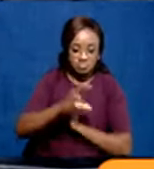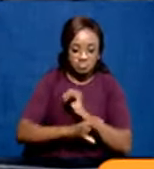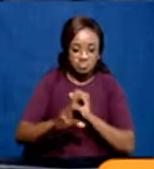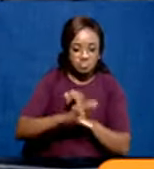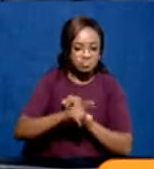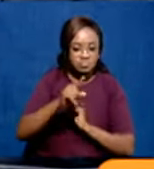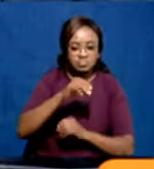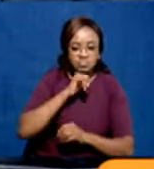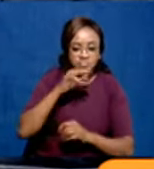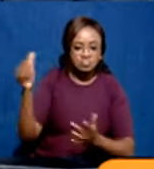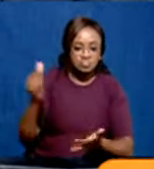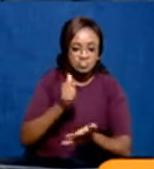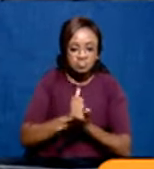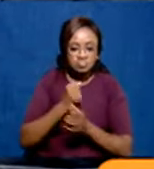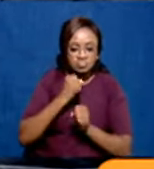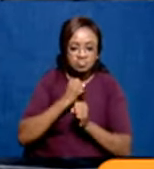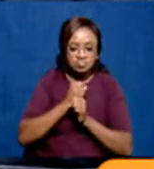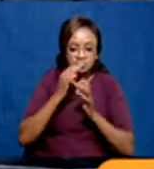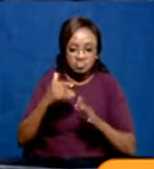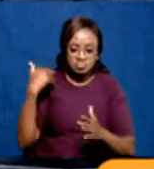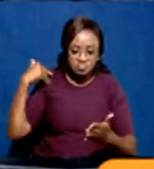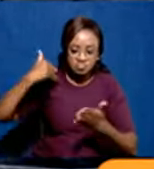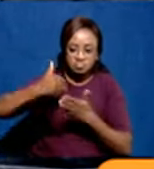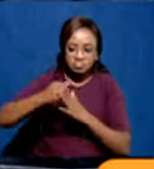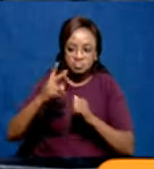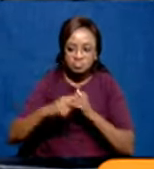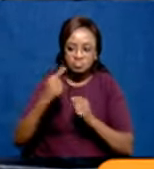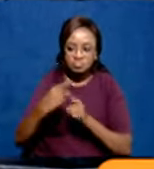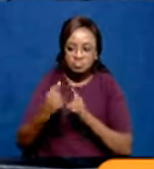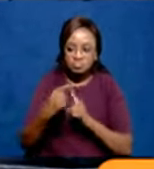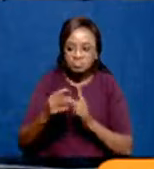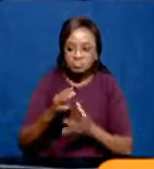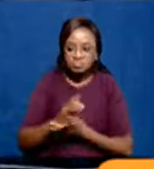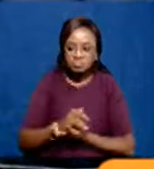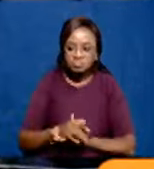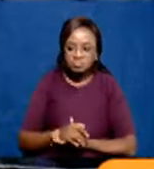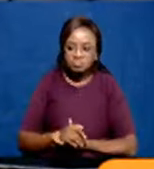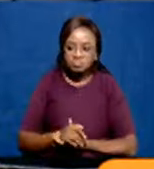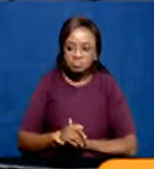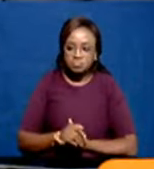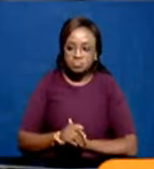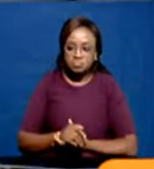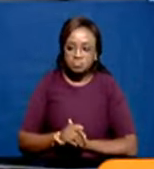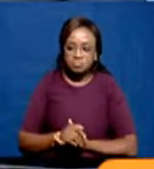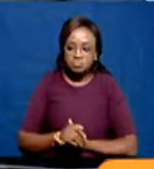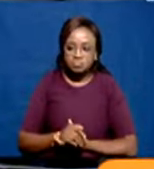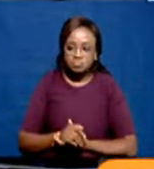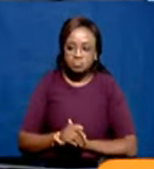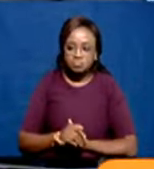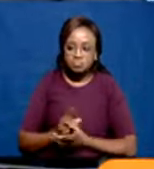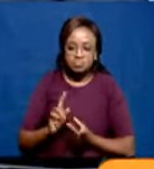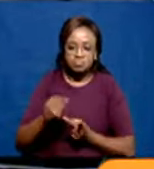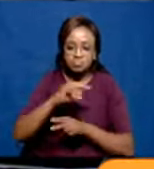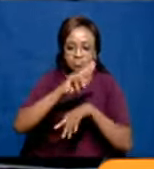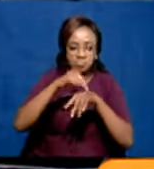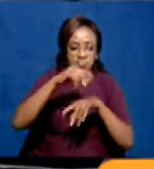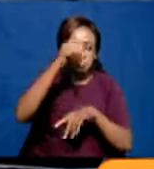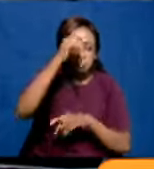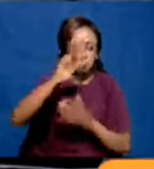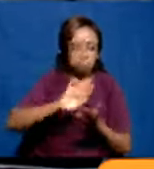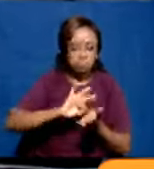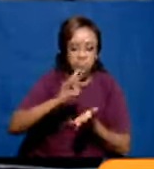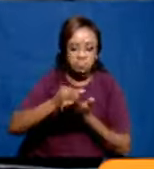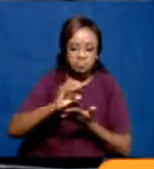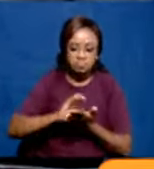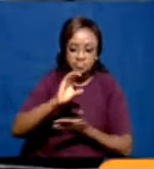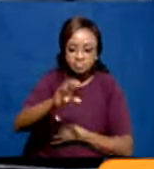have not employed health workers for the last 7 years. Okay. You get me? The national government has not released funds to counties for the last 3 months. But they